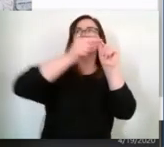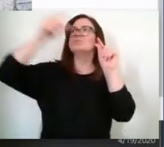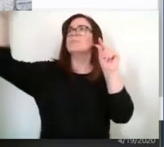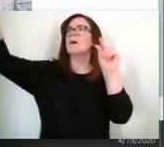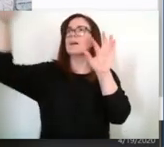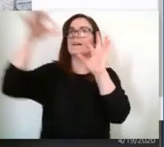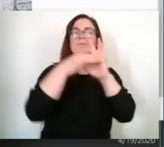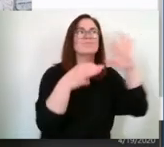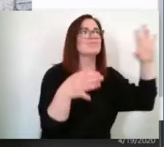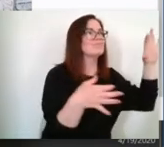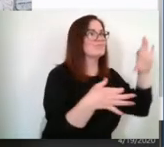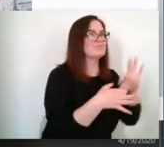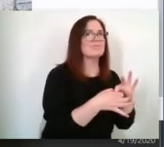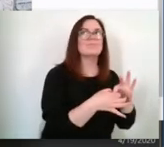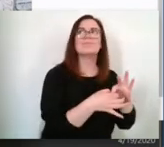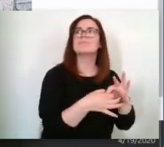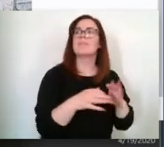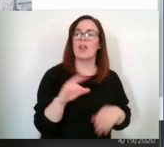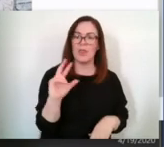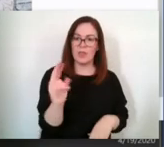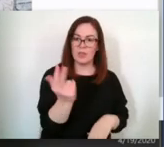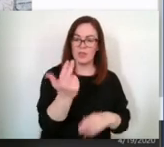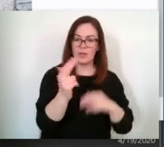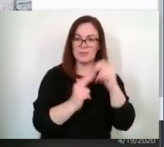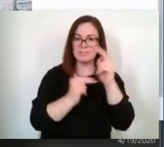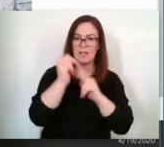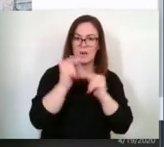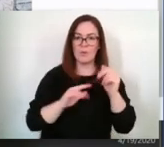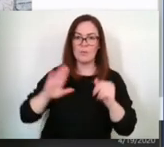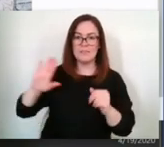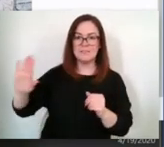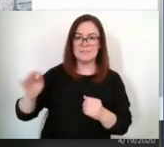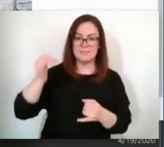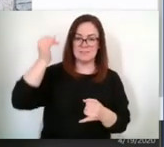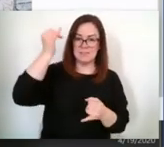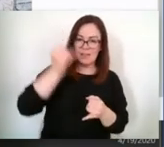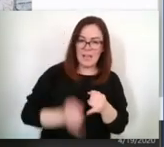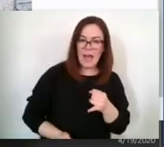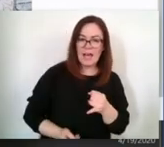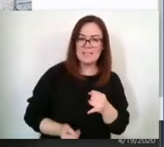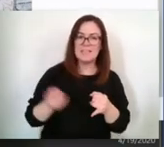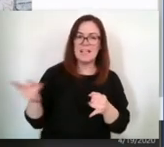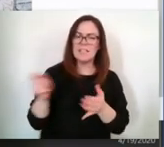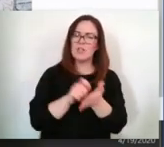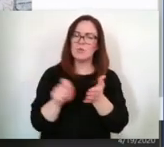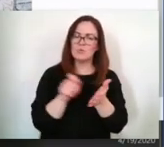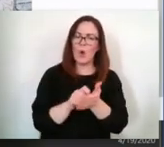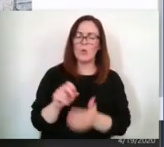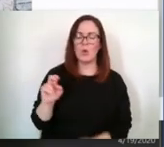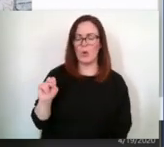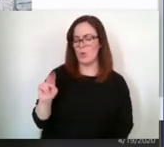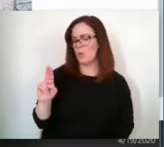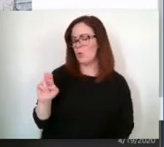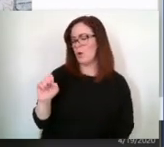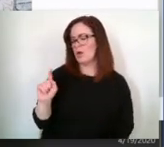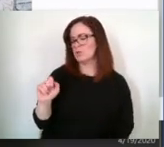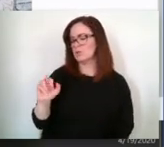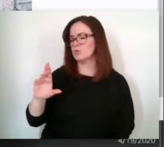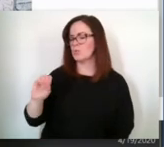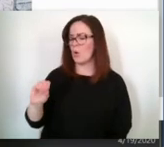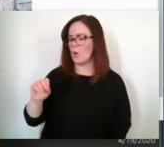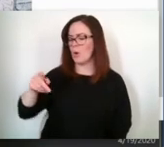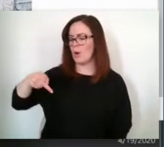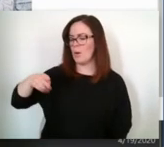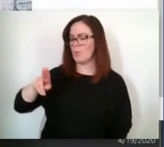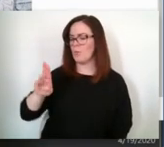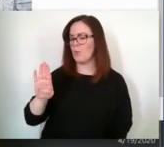was his last. He wrote his initials and Nuestro Pueblo in cement. Our town, it read, a village for